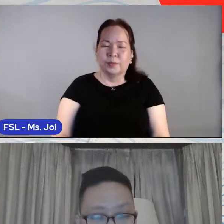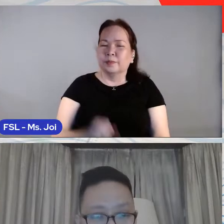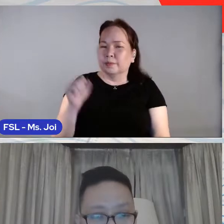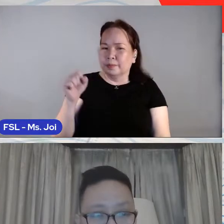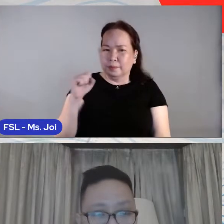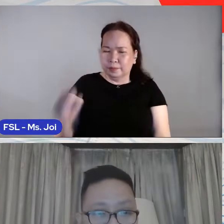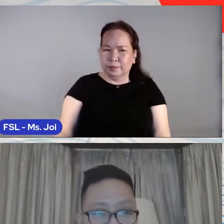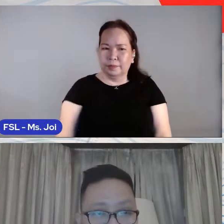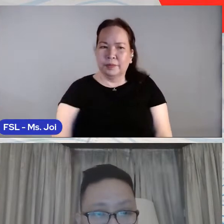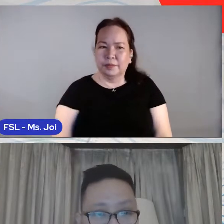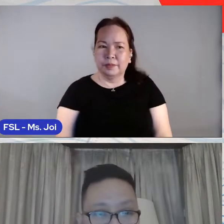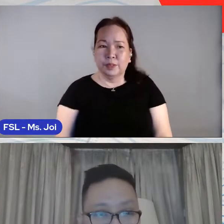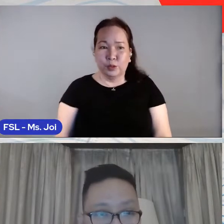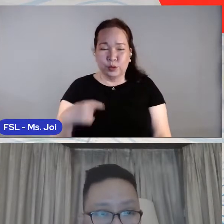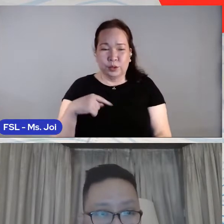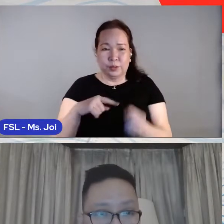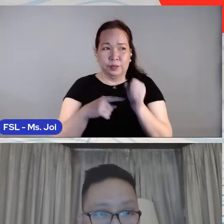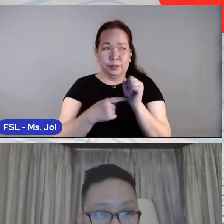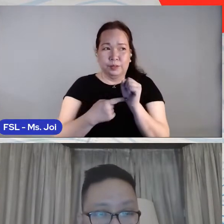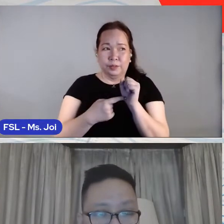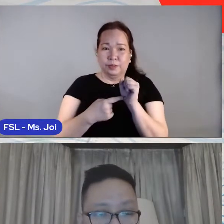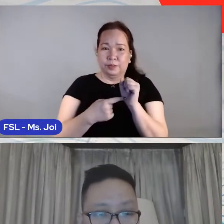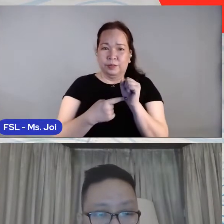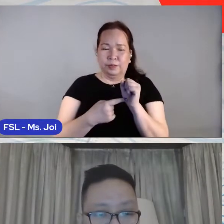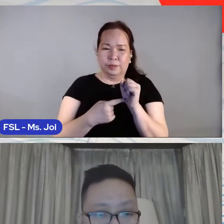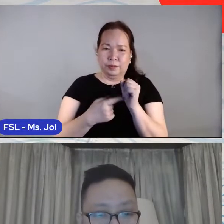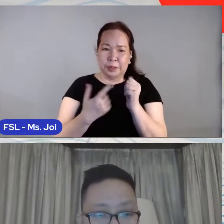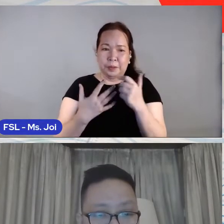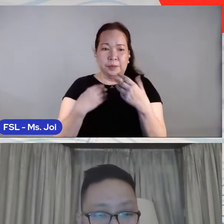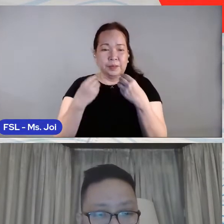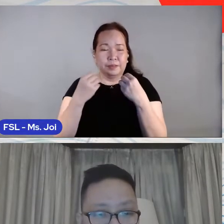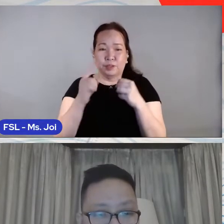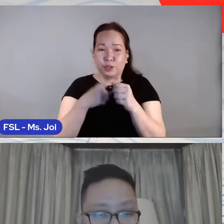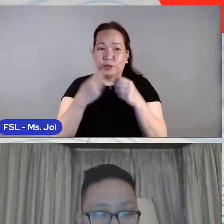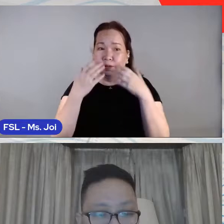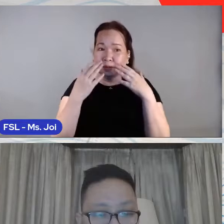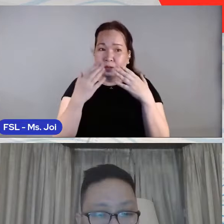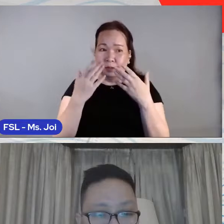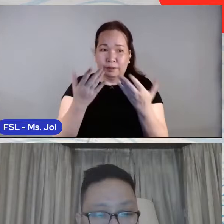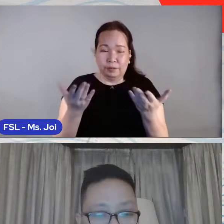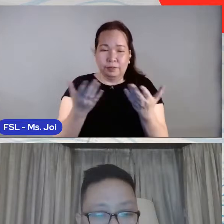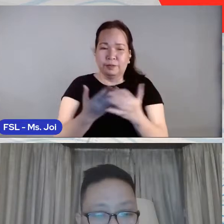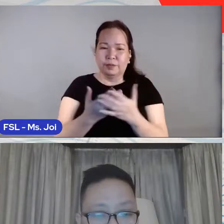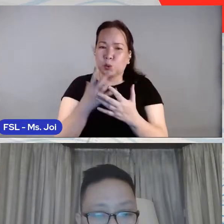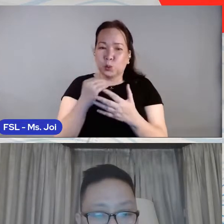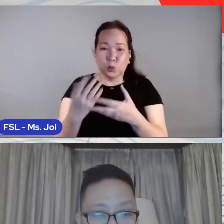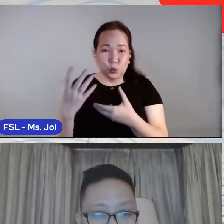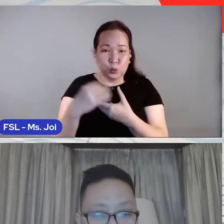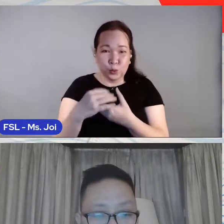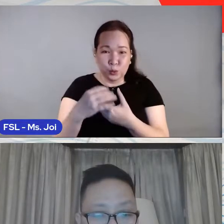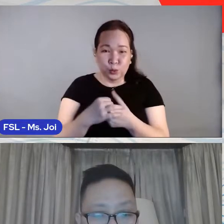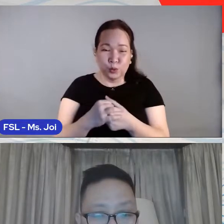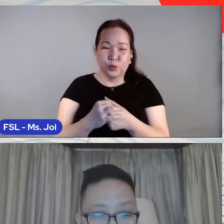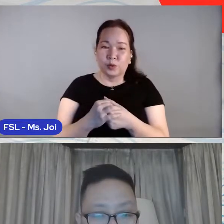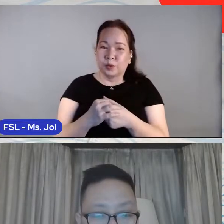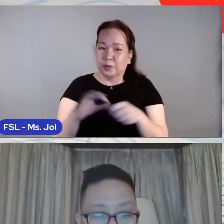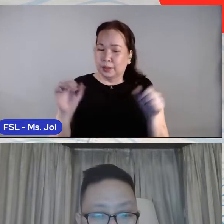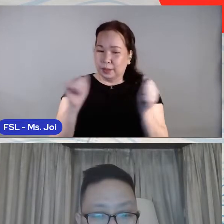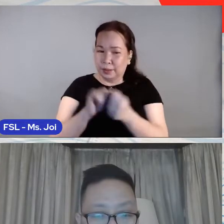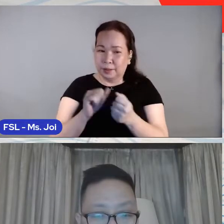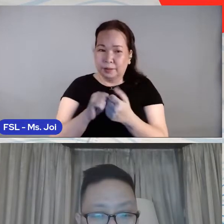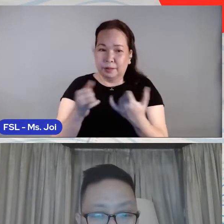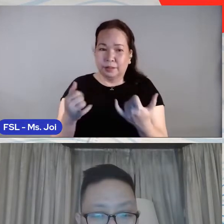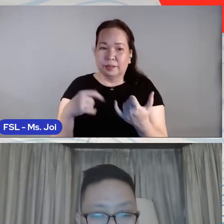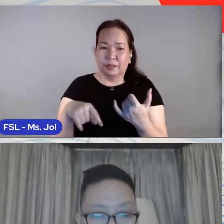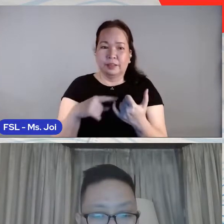to start with giving thanks to the participants and yung mga kasama namin, kaagapay